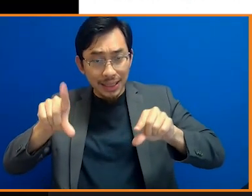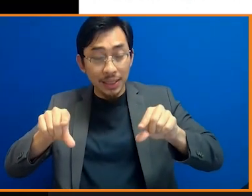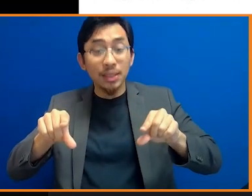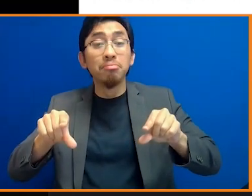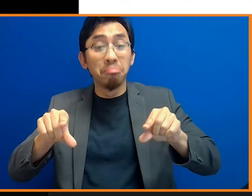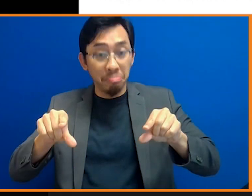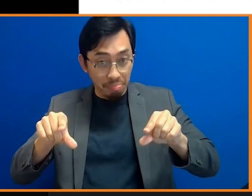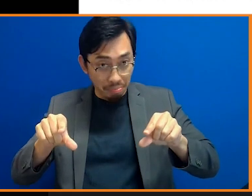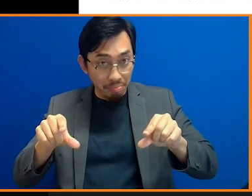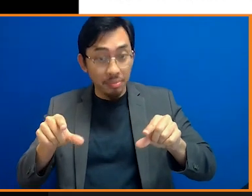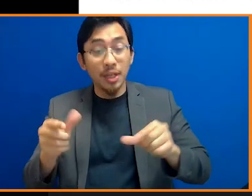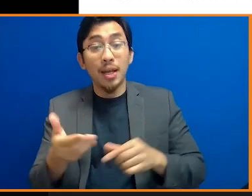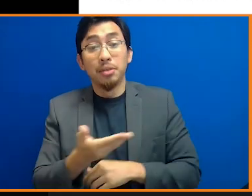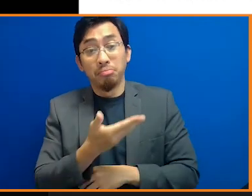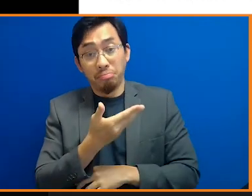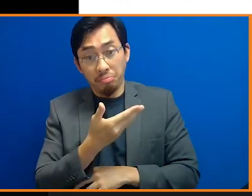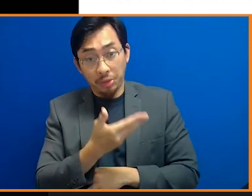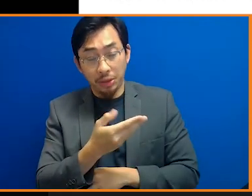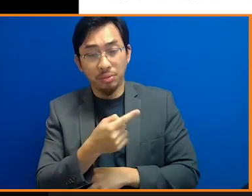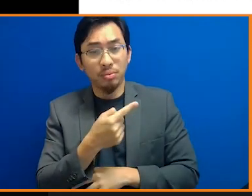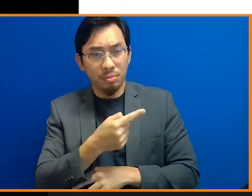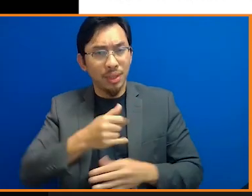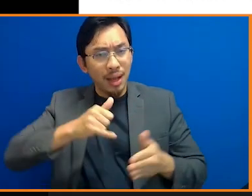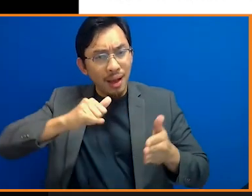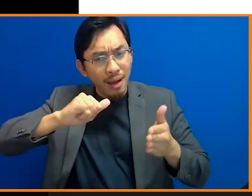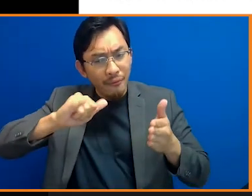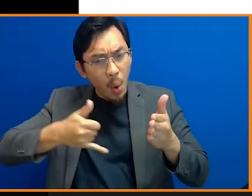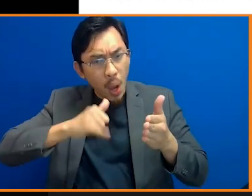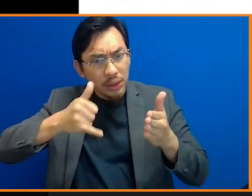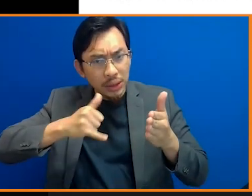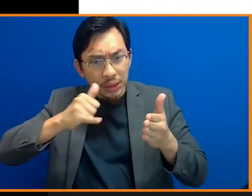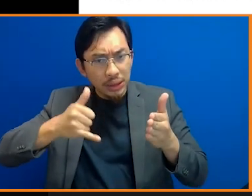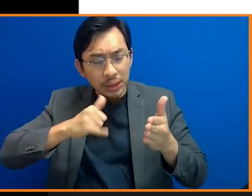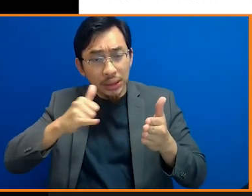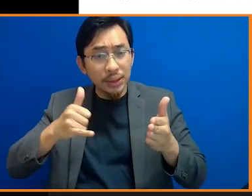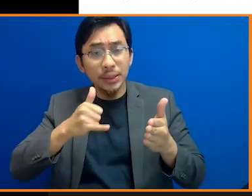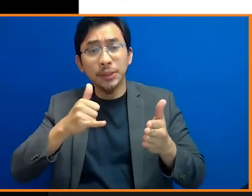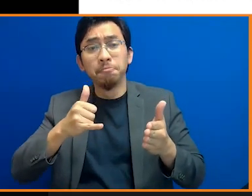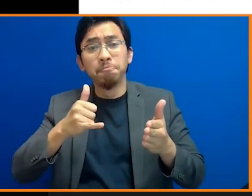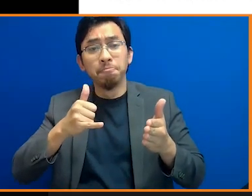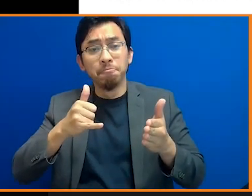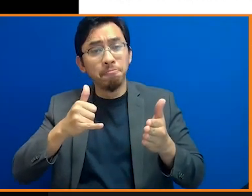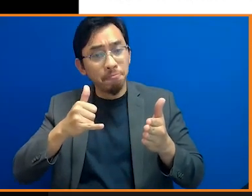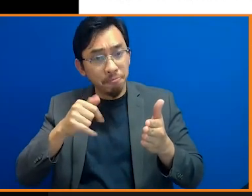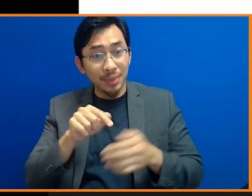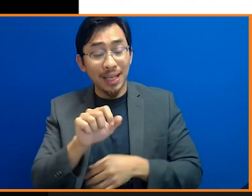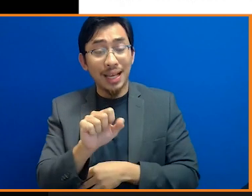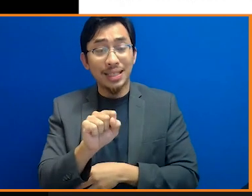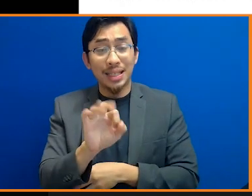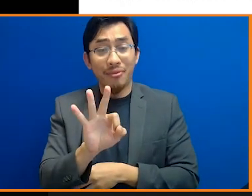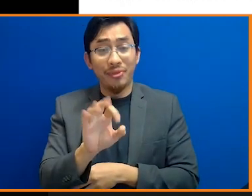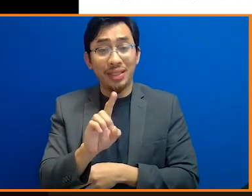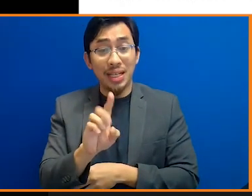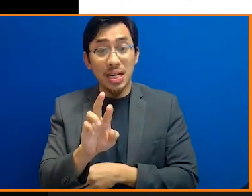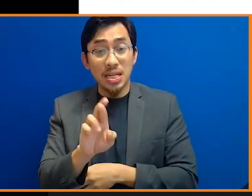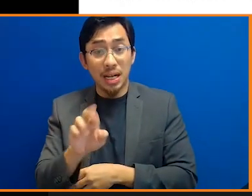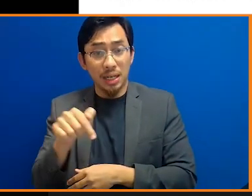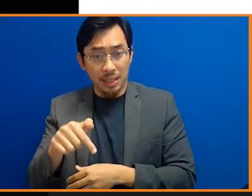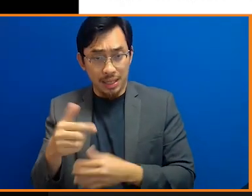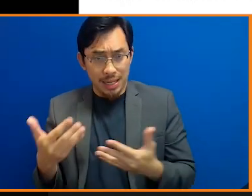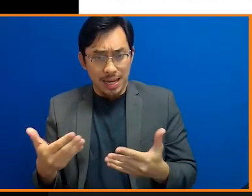statistics. This is in order to evaluate